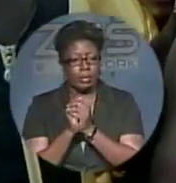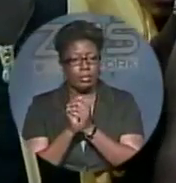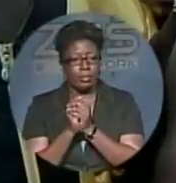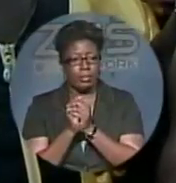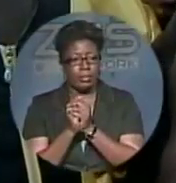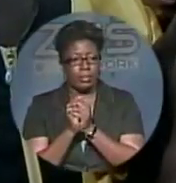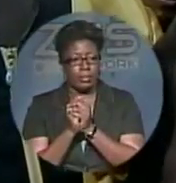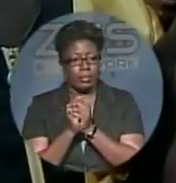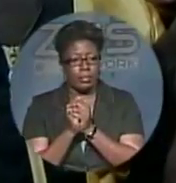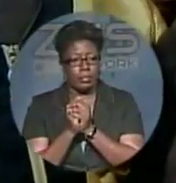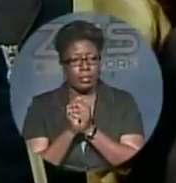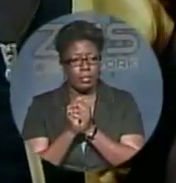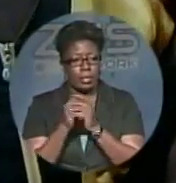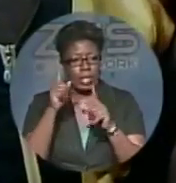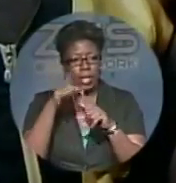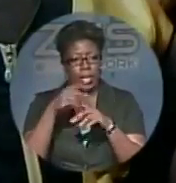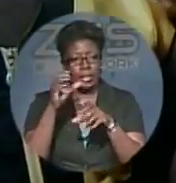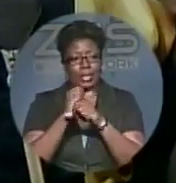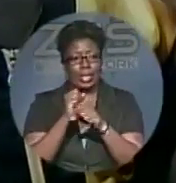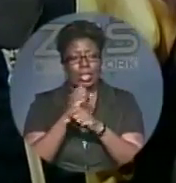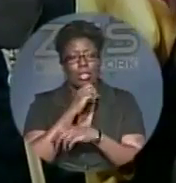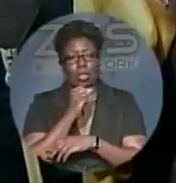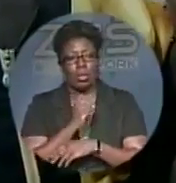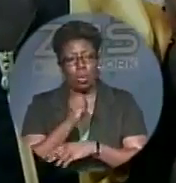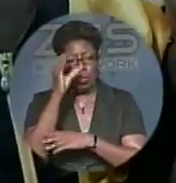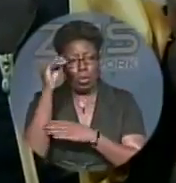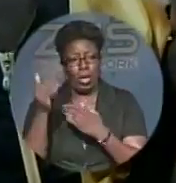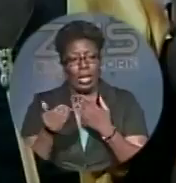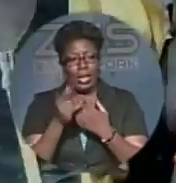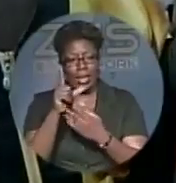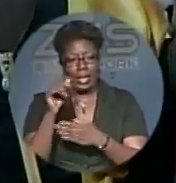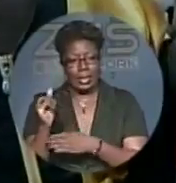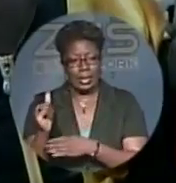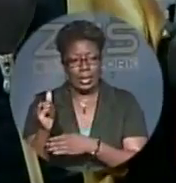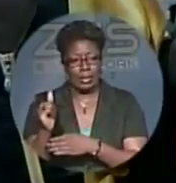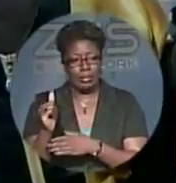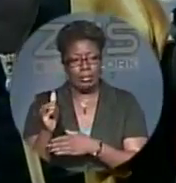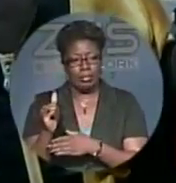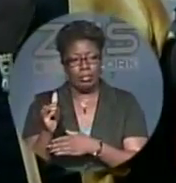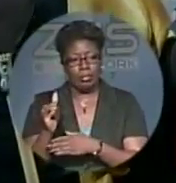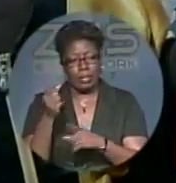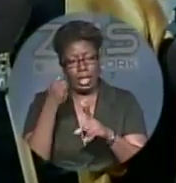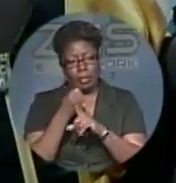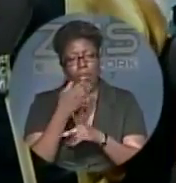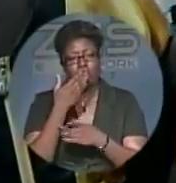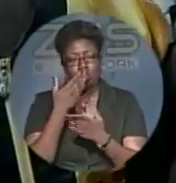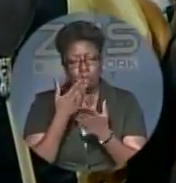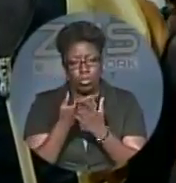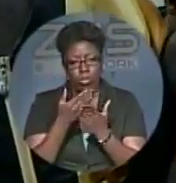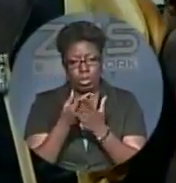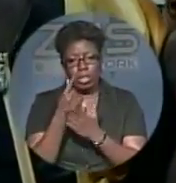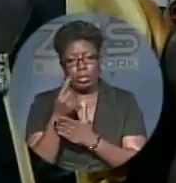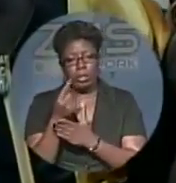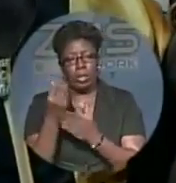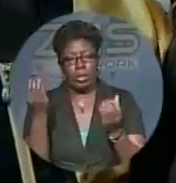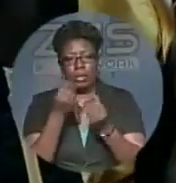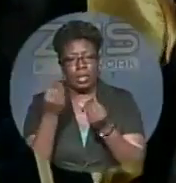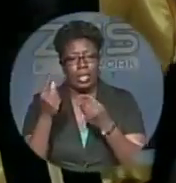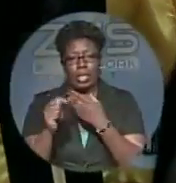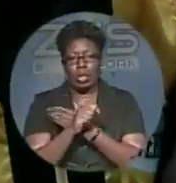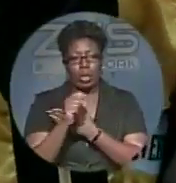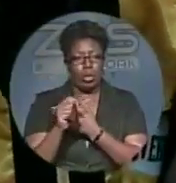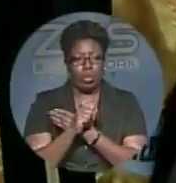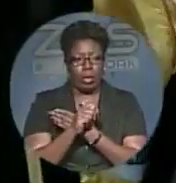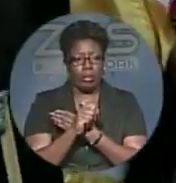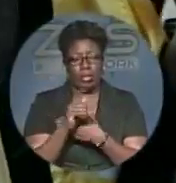hey, you can't take this old guy lightly, you know, but I was grateful for the opportunity. Like I said, he landed a few good shots, but it never was no threat to it. I